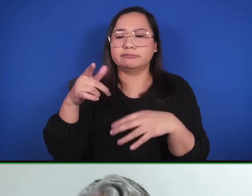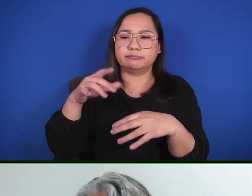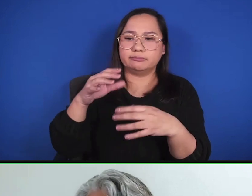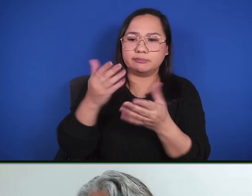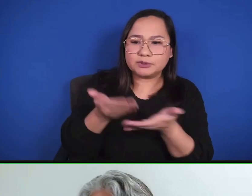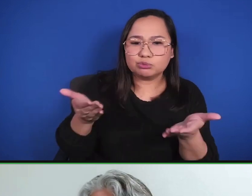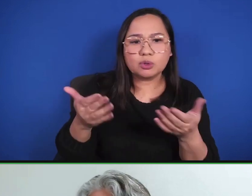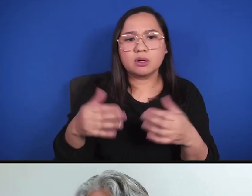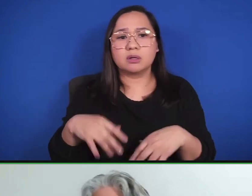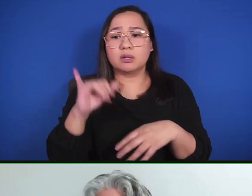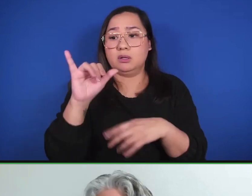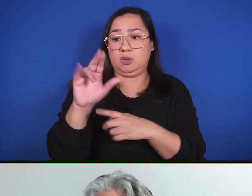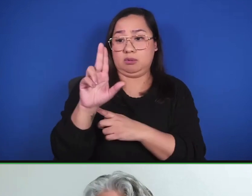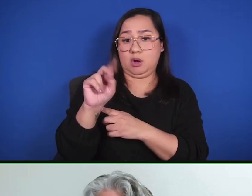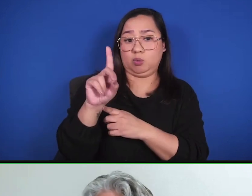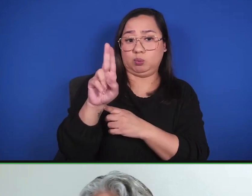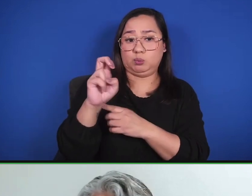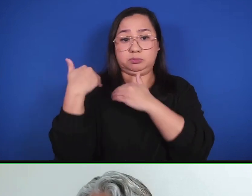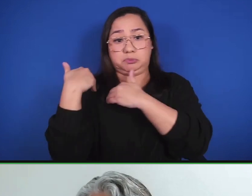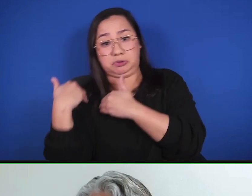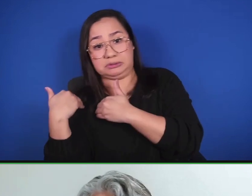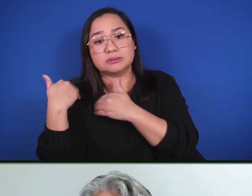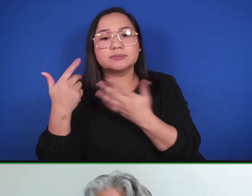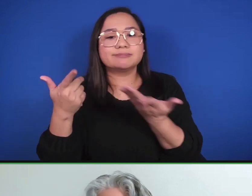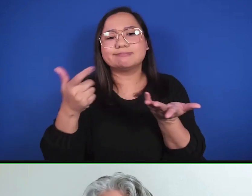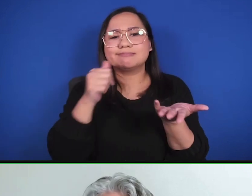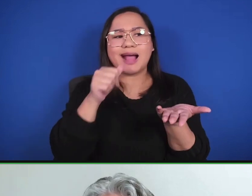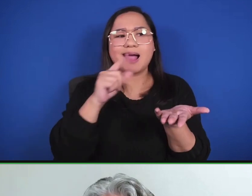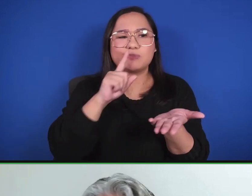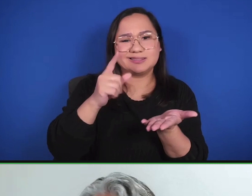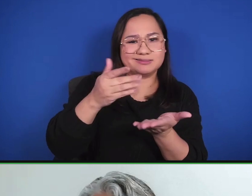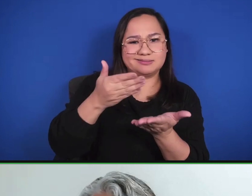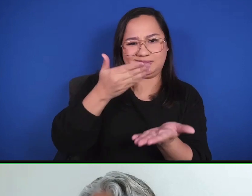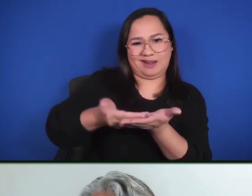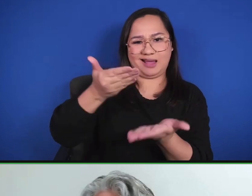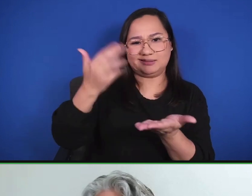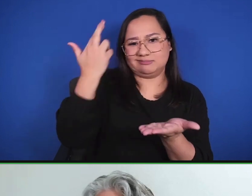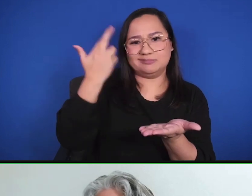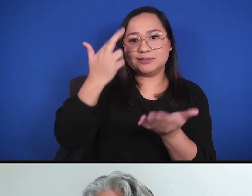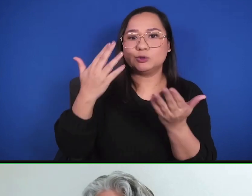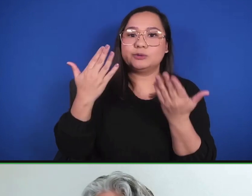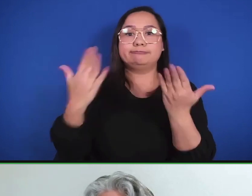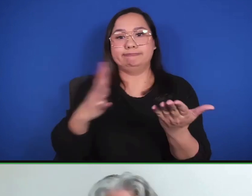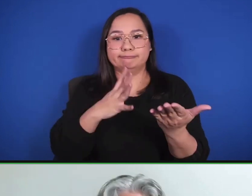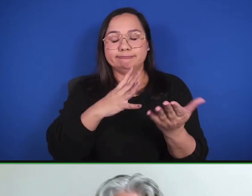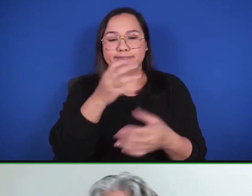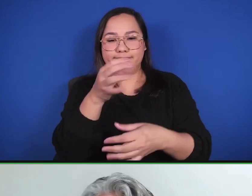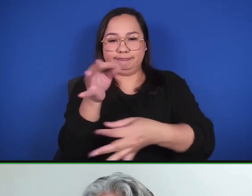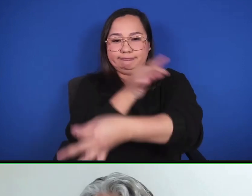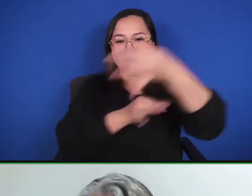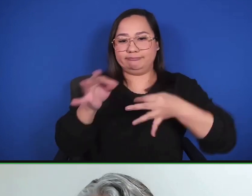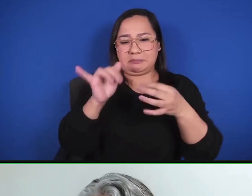valid rationale to providing an alternative accommodation. The reason for that is the burden would have to be to